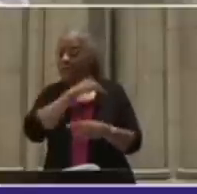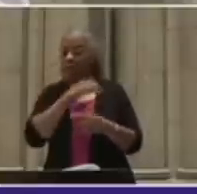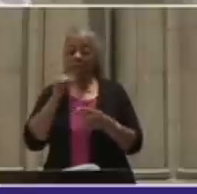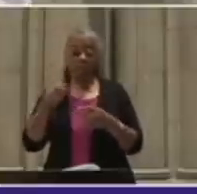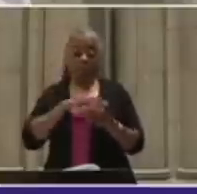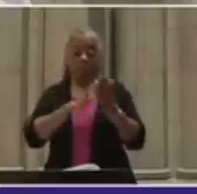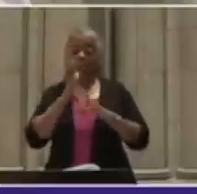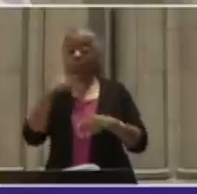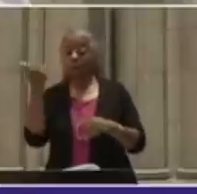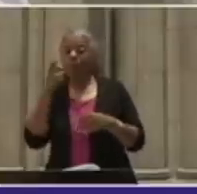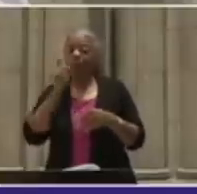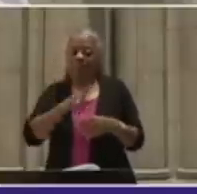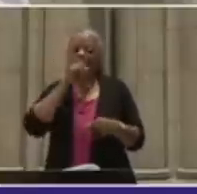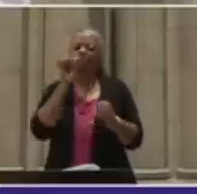better, we need